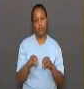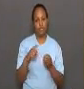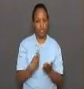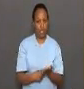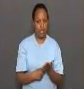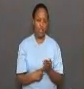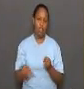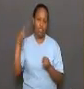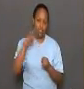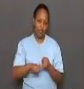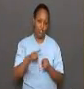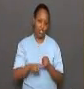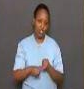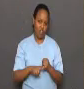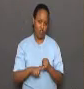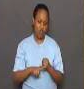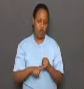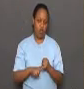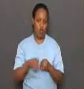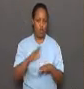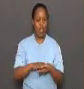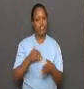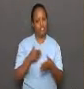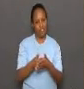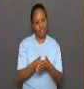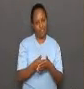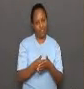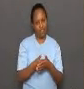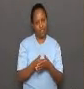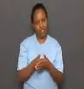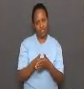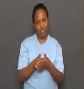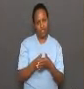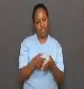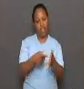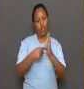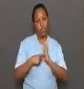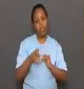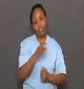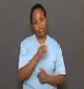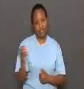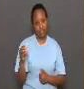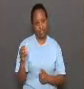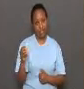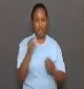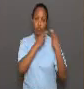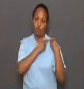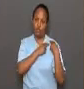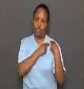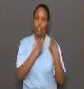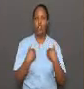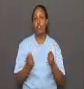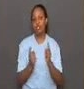Students, this is the end of our lesson on relationships between accountability